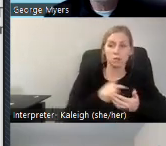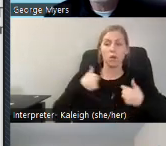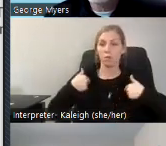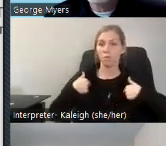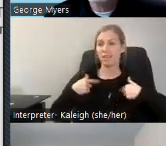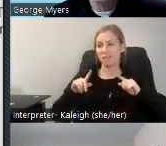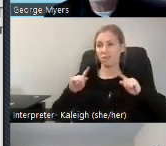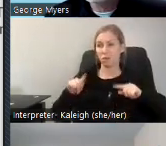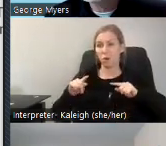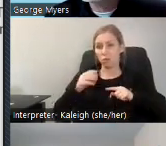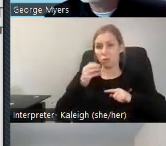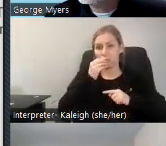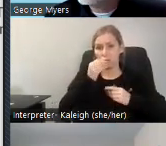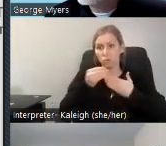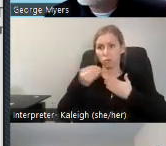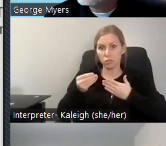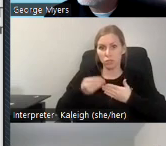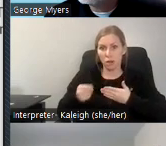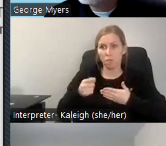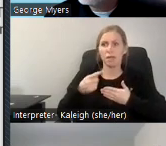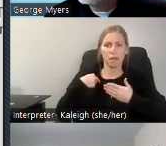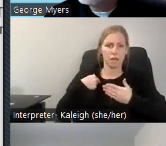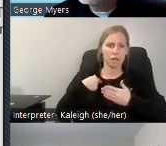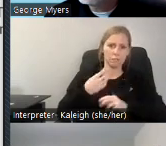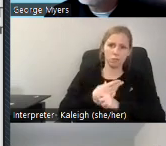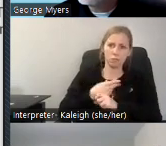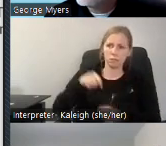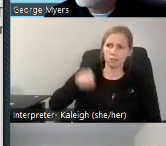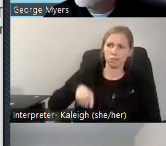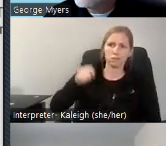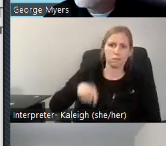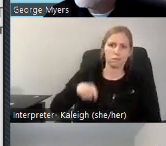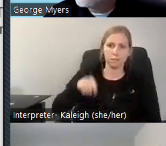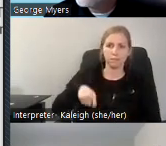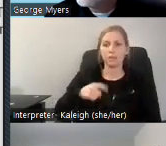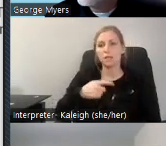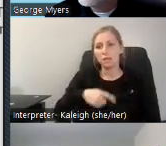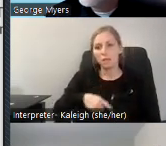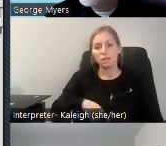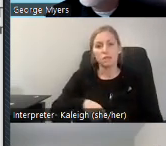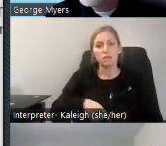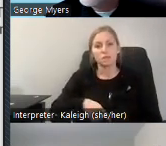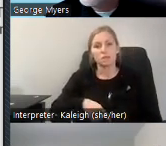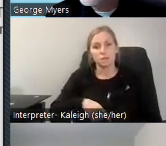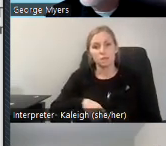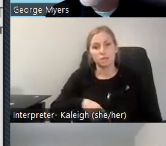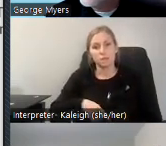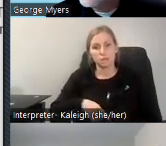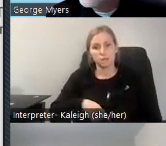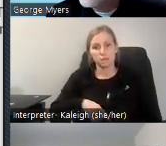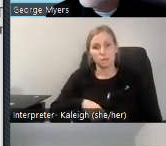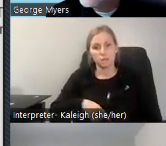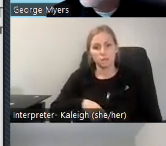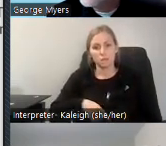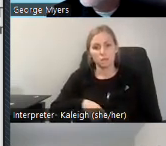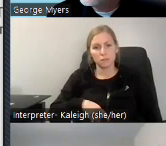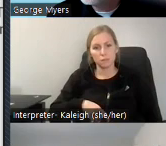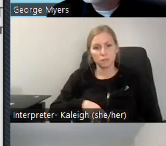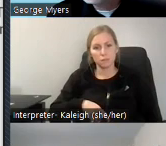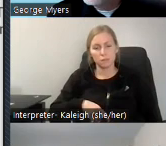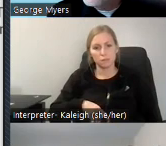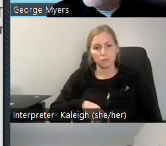and I get too much, and it comes out to be more than what I have on the card